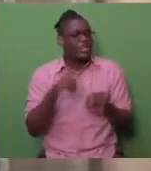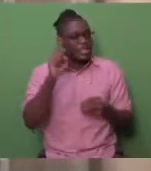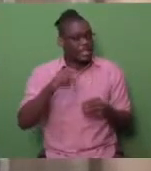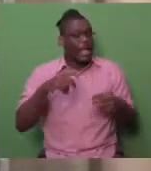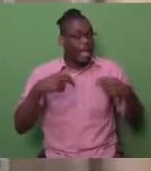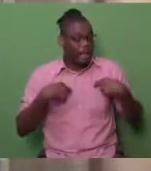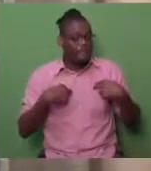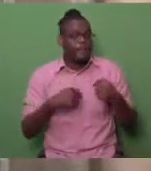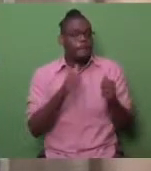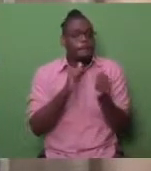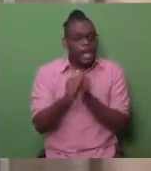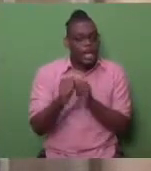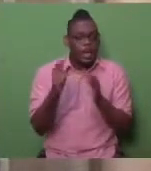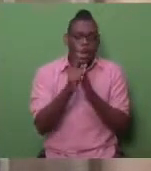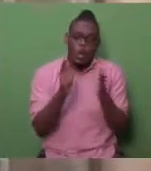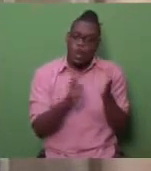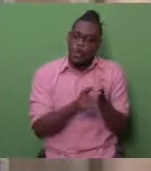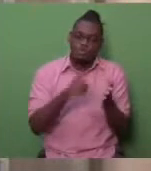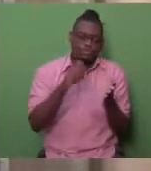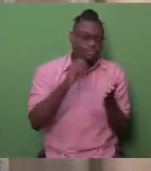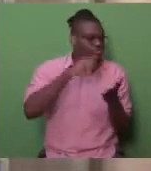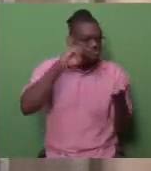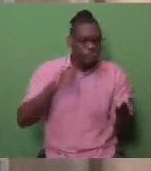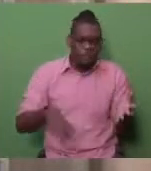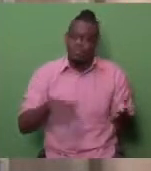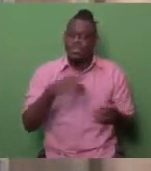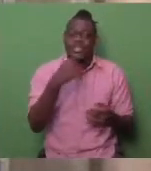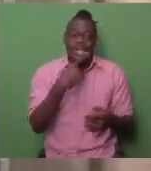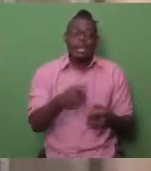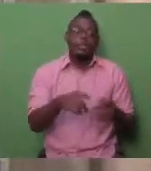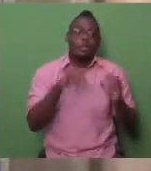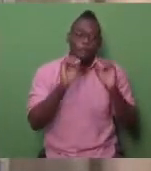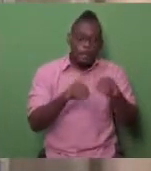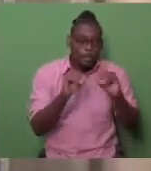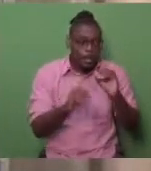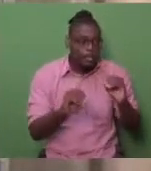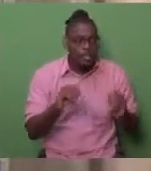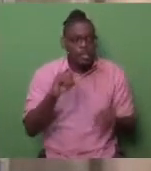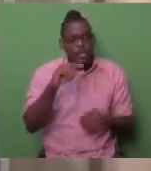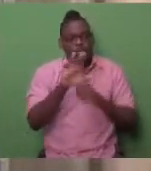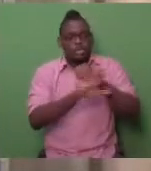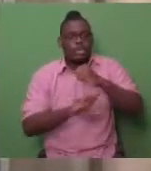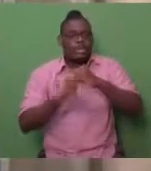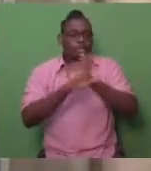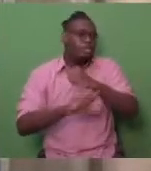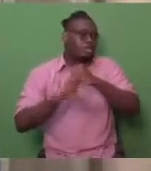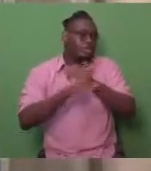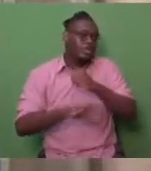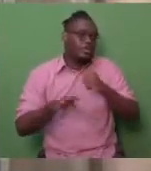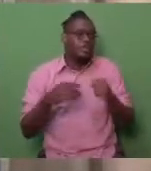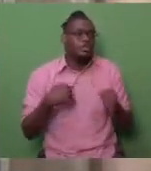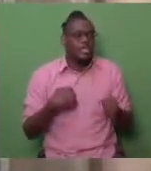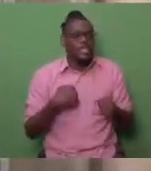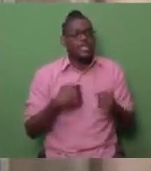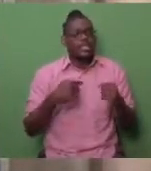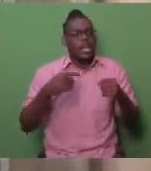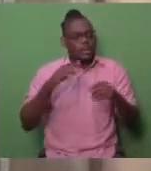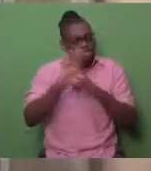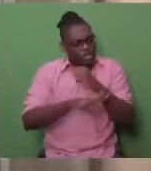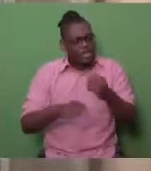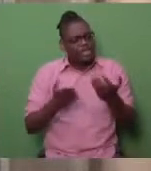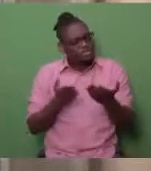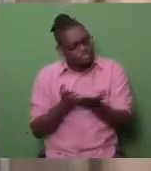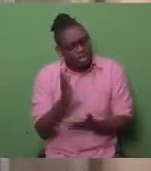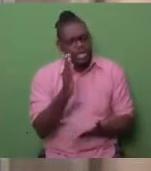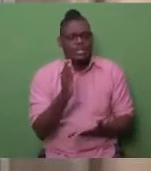To provide enshrined protections for the fundamental rights of the people of Trinidad and Tobago. That's why it